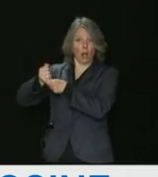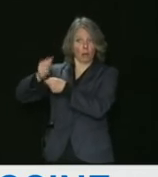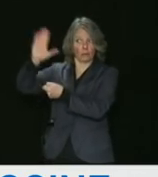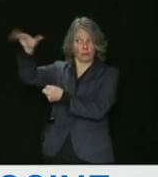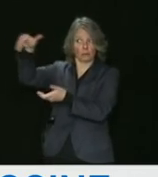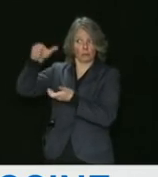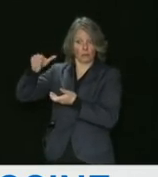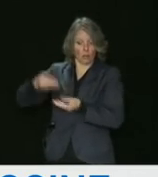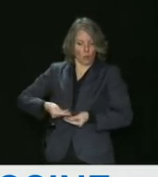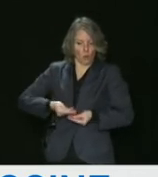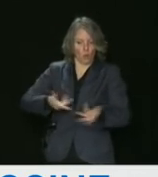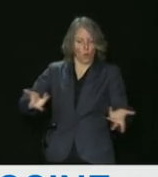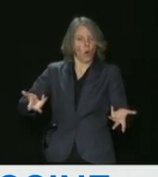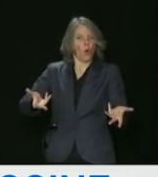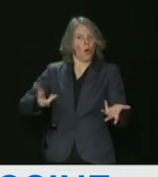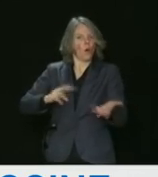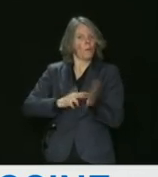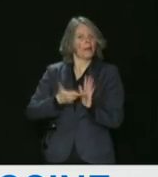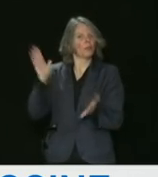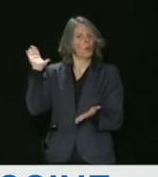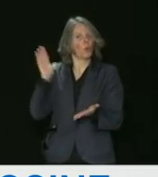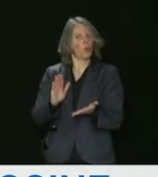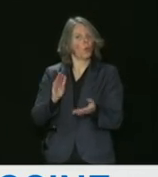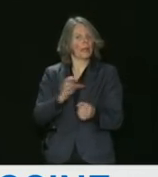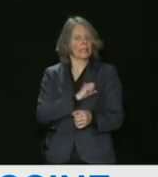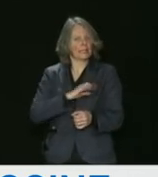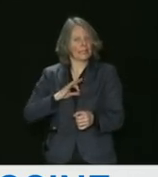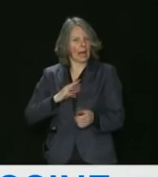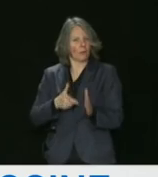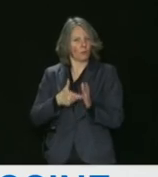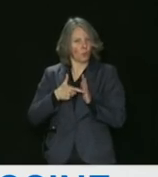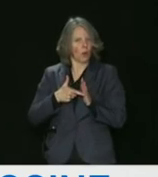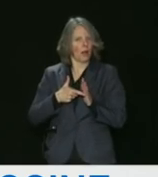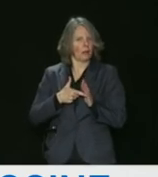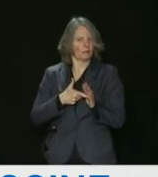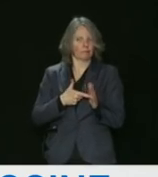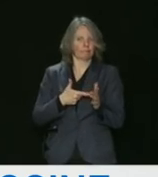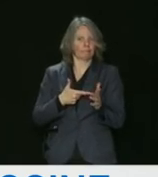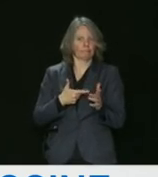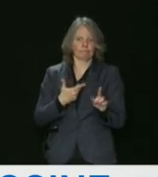vaccine that requires fewer resources in vaccine clinics.